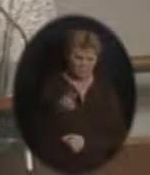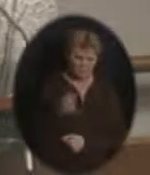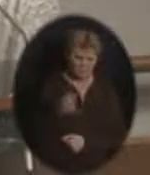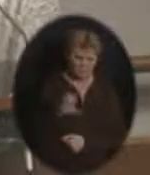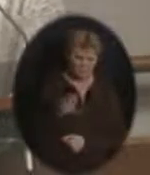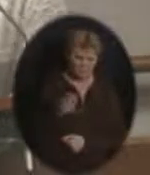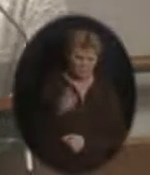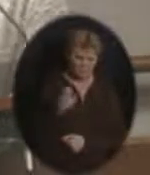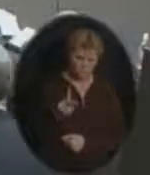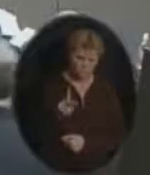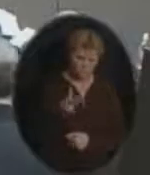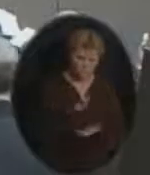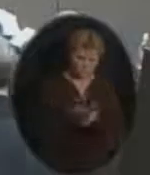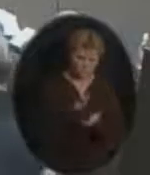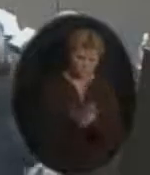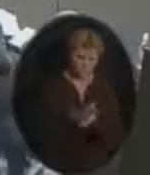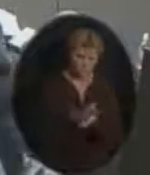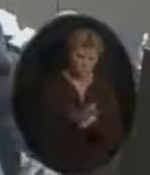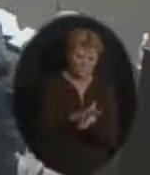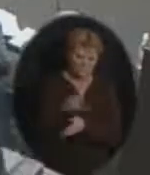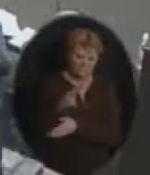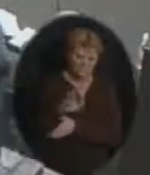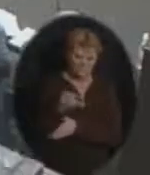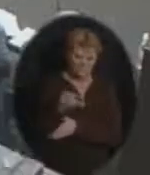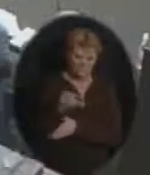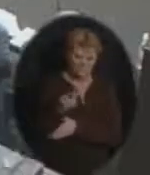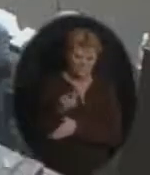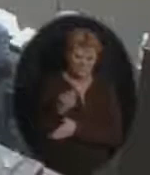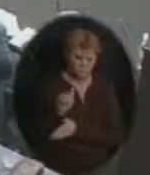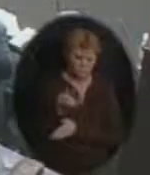And Dr. DeMoss will stand up here with you.